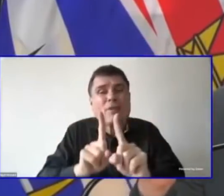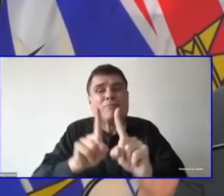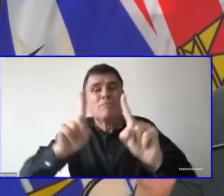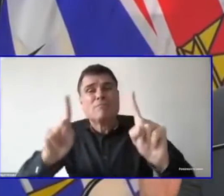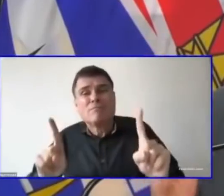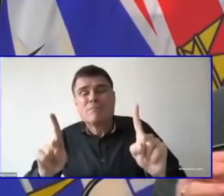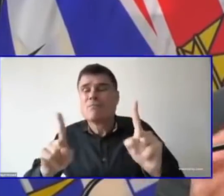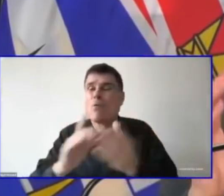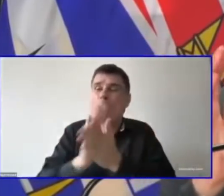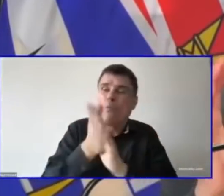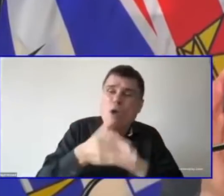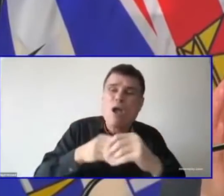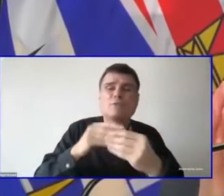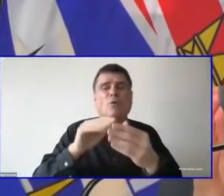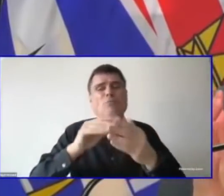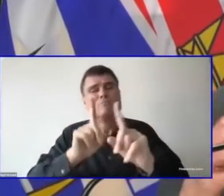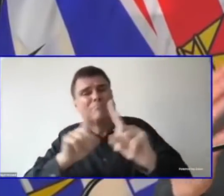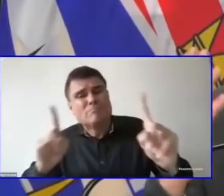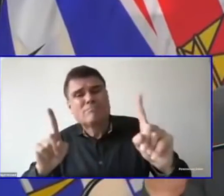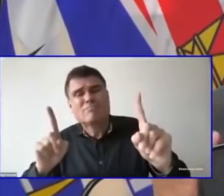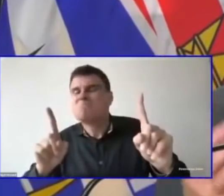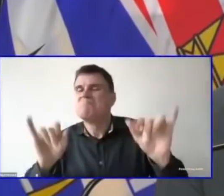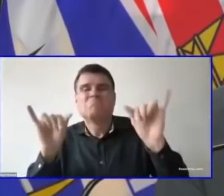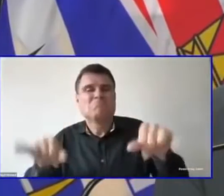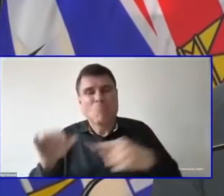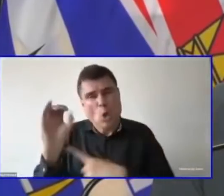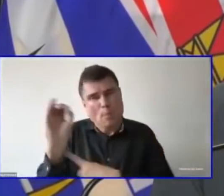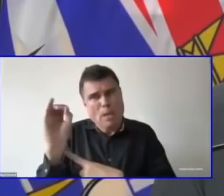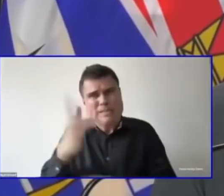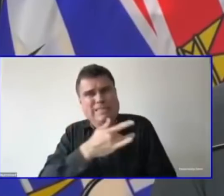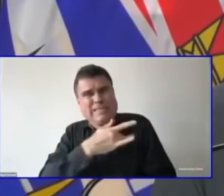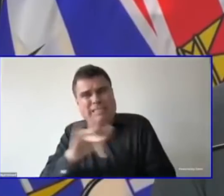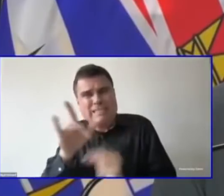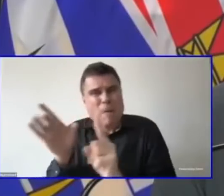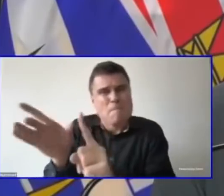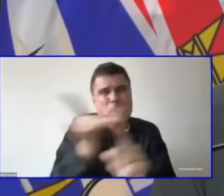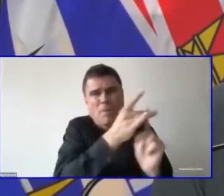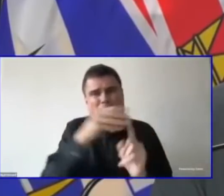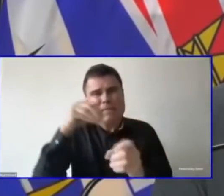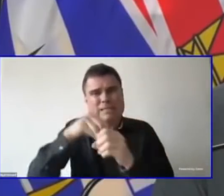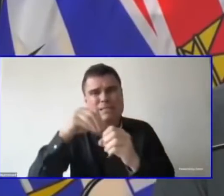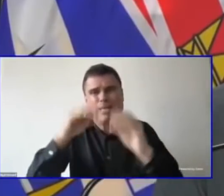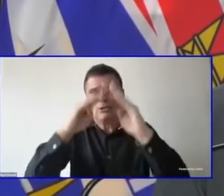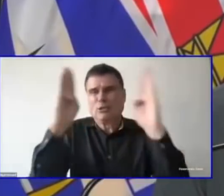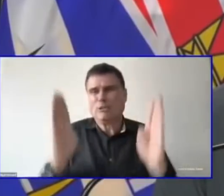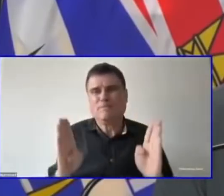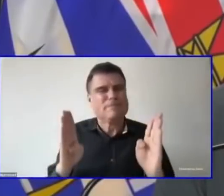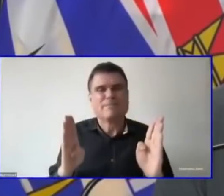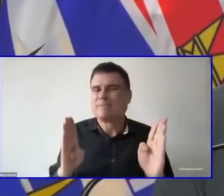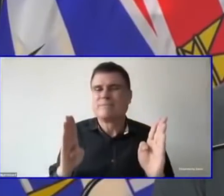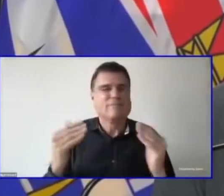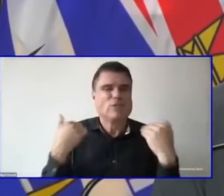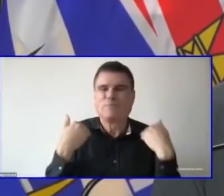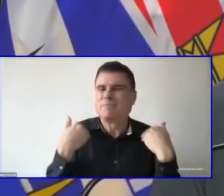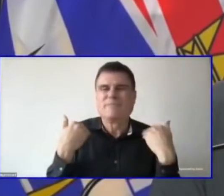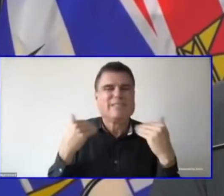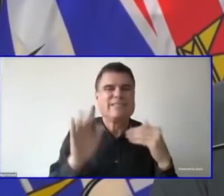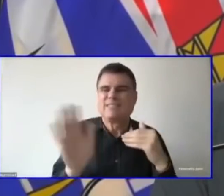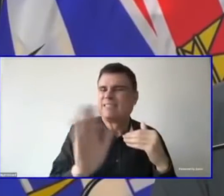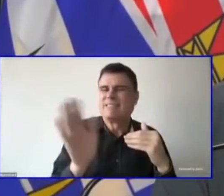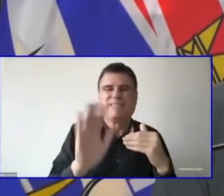doing everything right. And I want to say that I've met with some of the representatives from the fitness and gym industry yesterday,